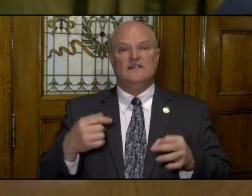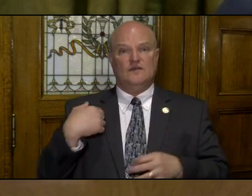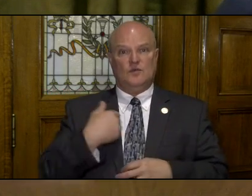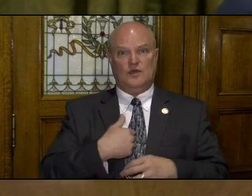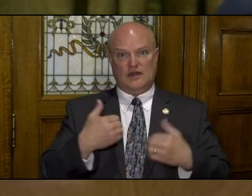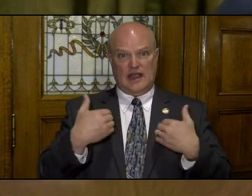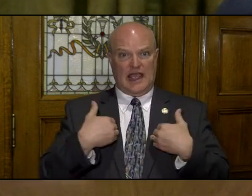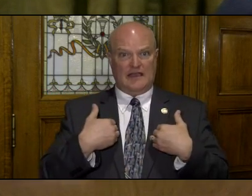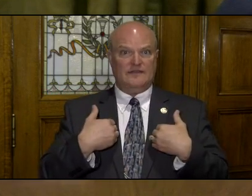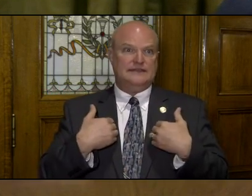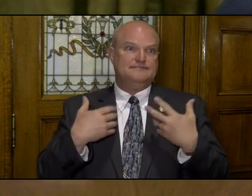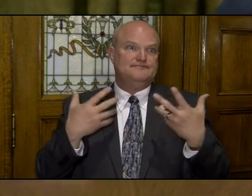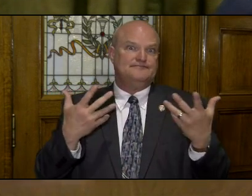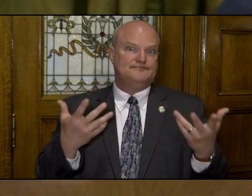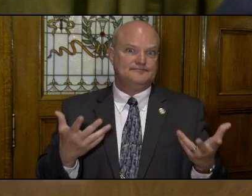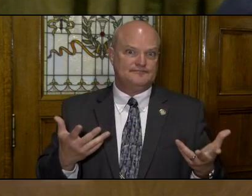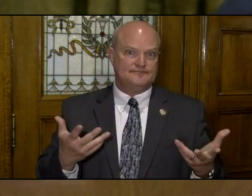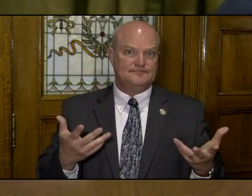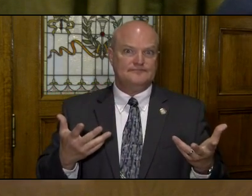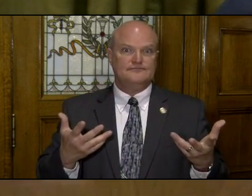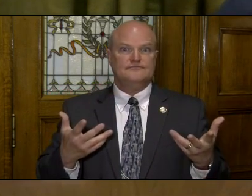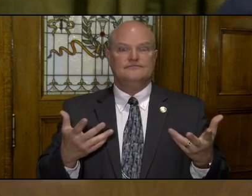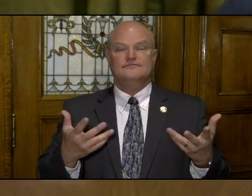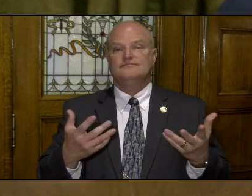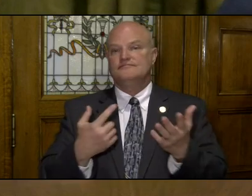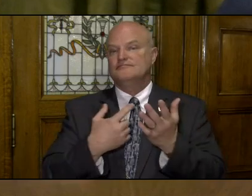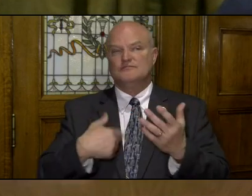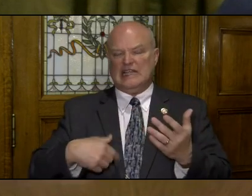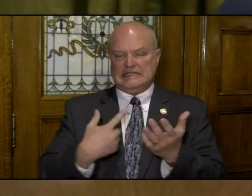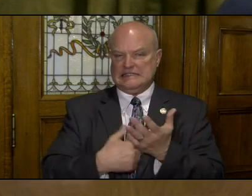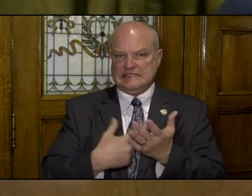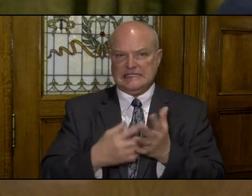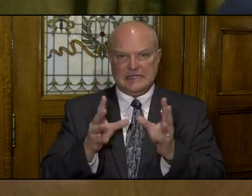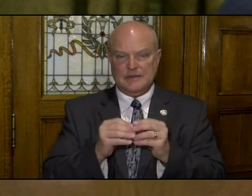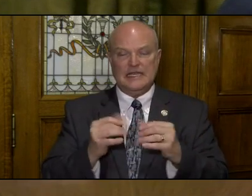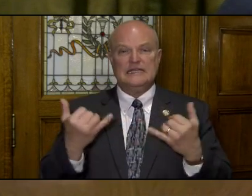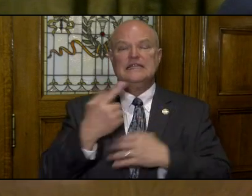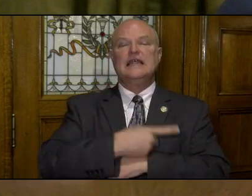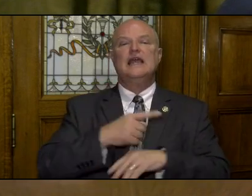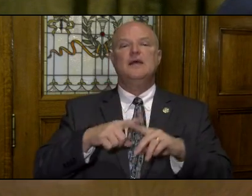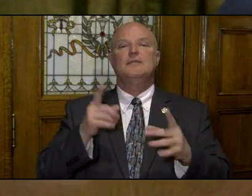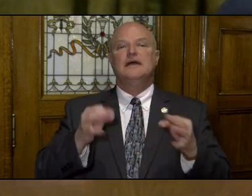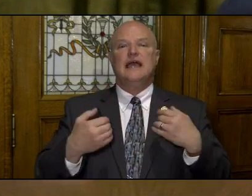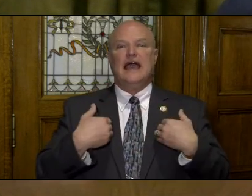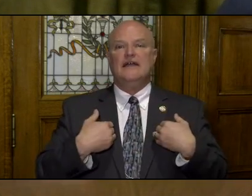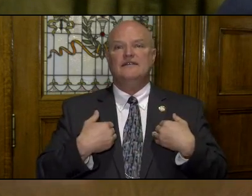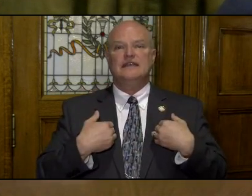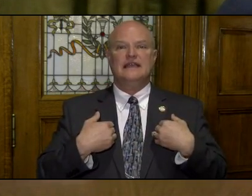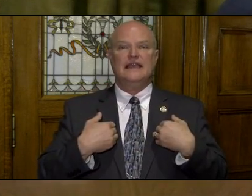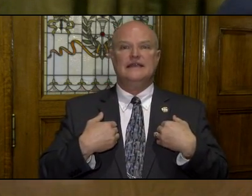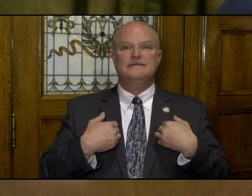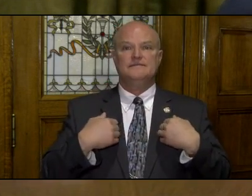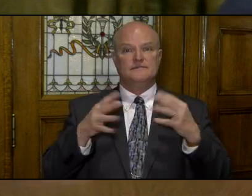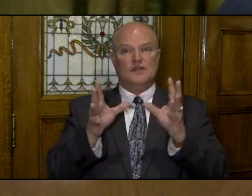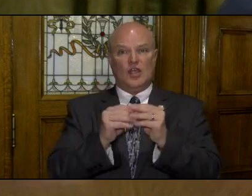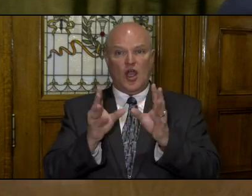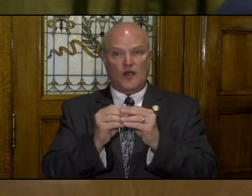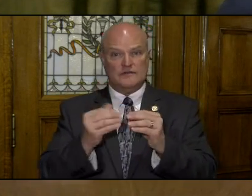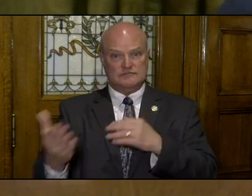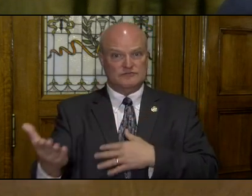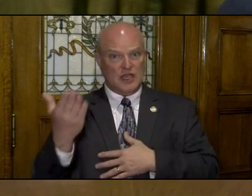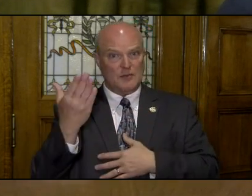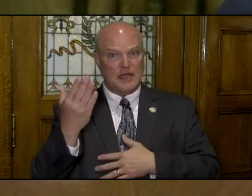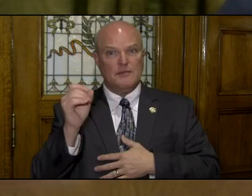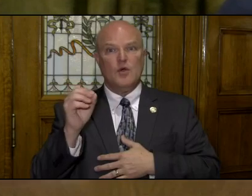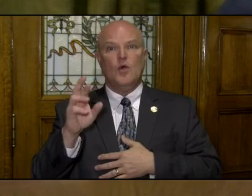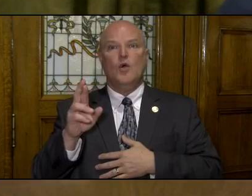are having we discussed this at our cabinet meeting today, if there was a conference that was coming